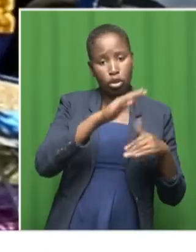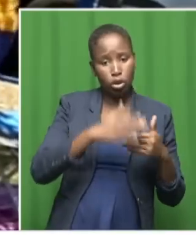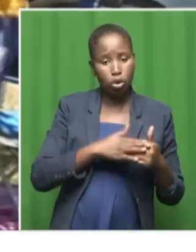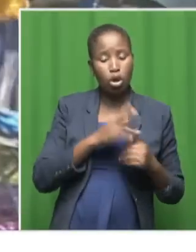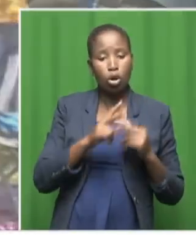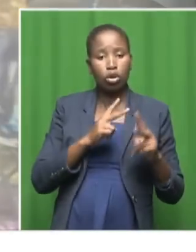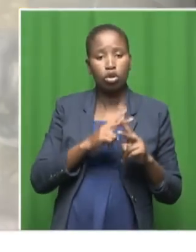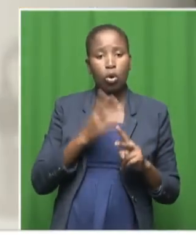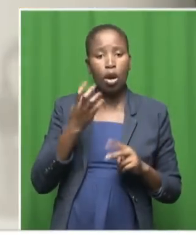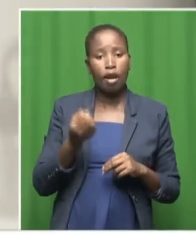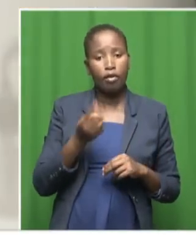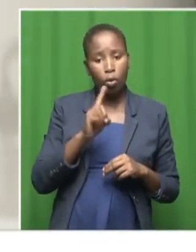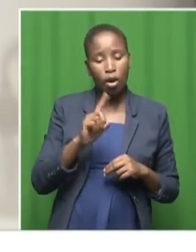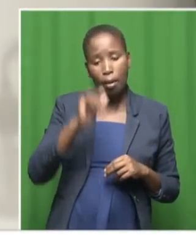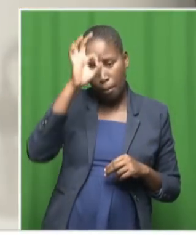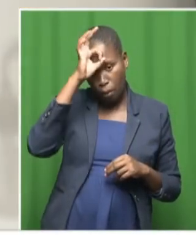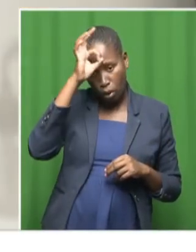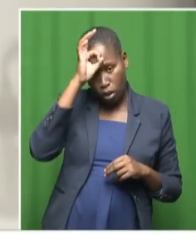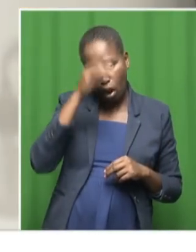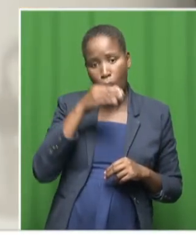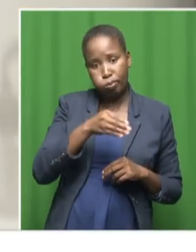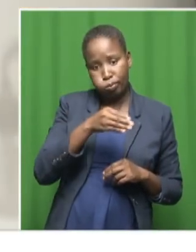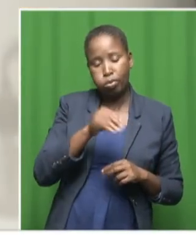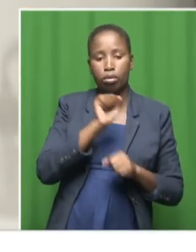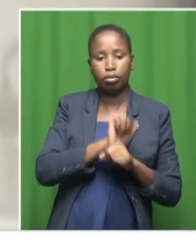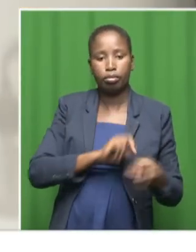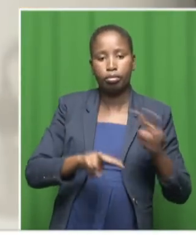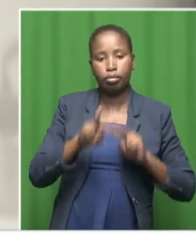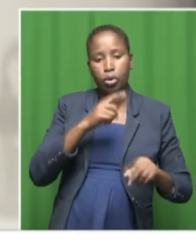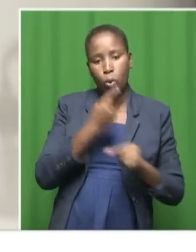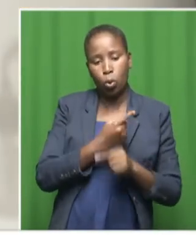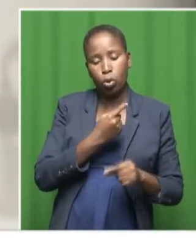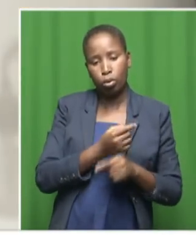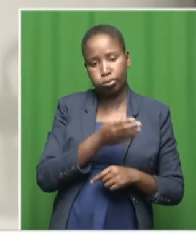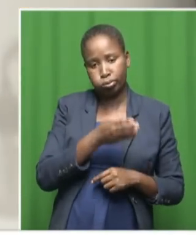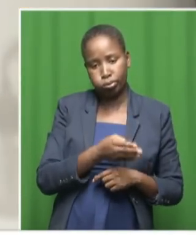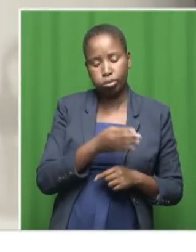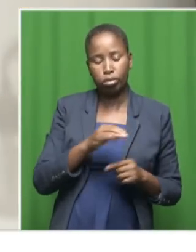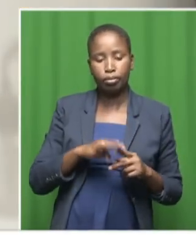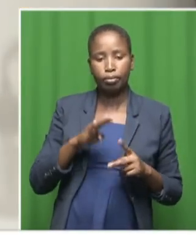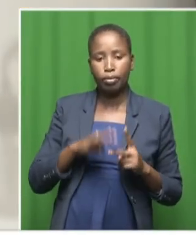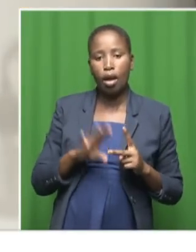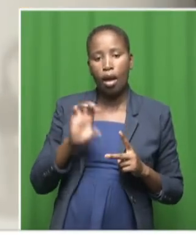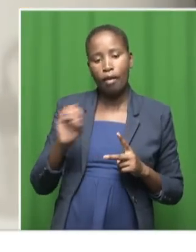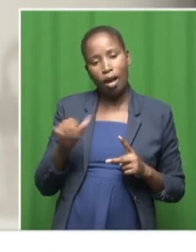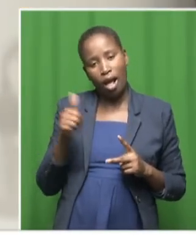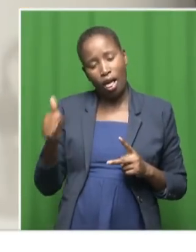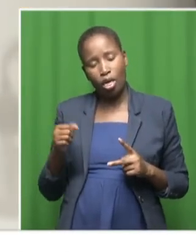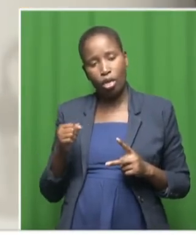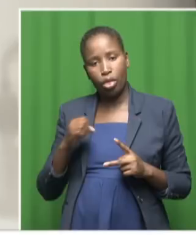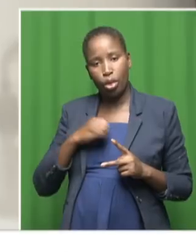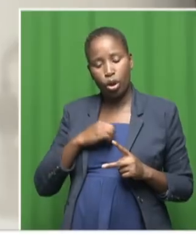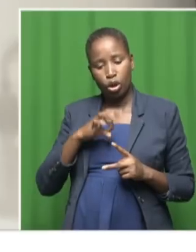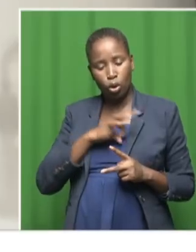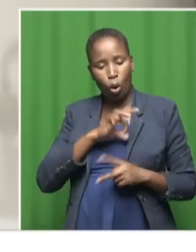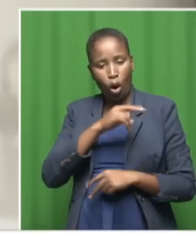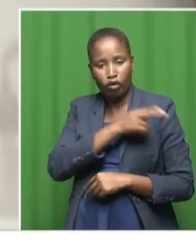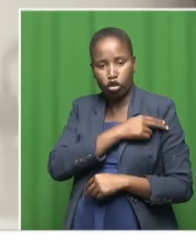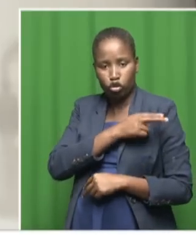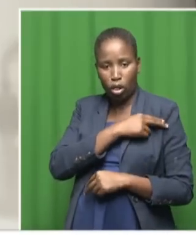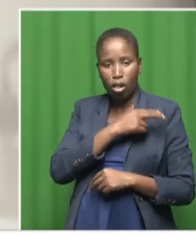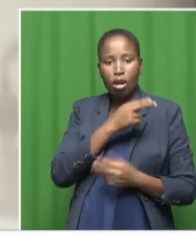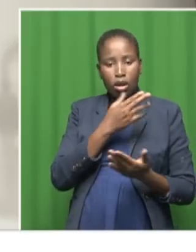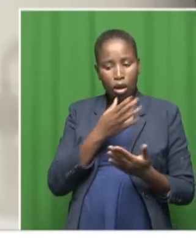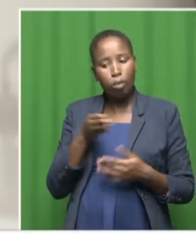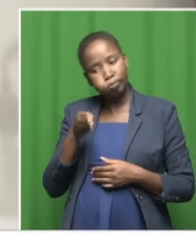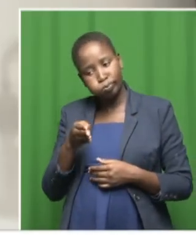enforcement officials that are patrolling regularly and various other officials that will be on site